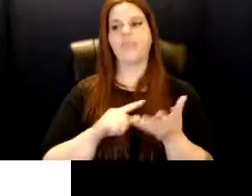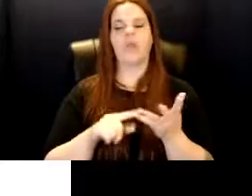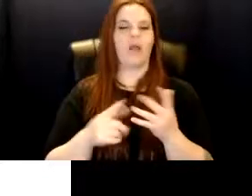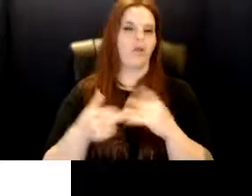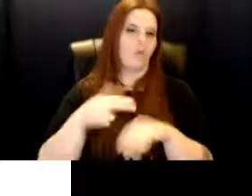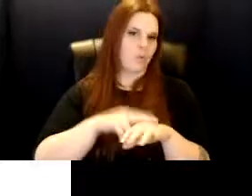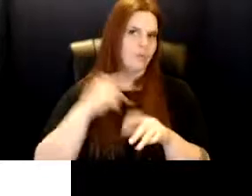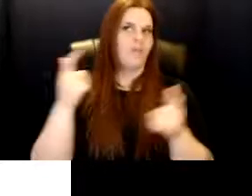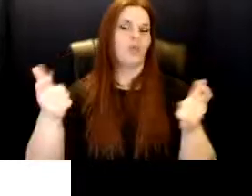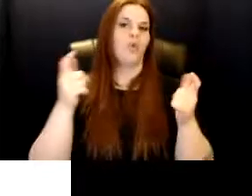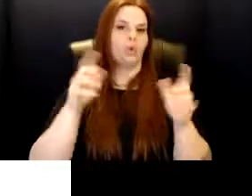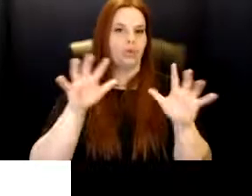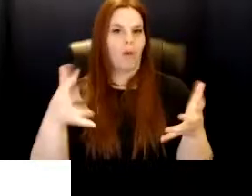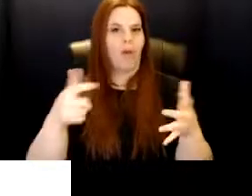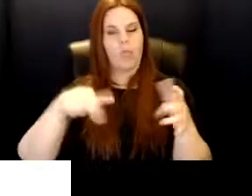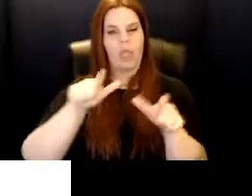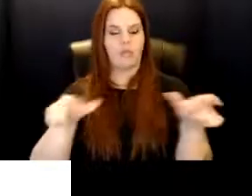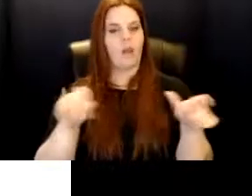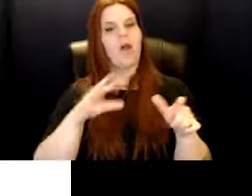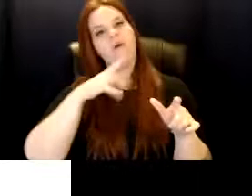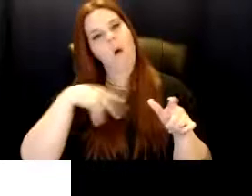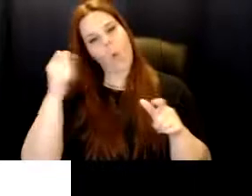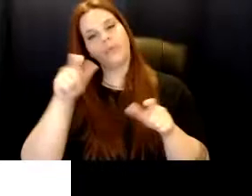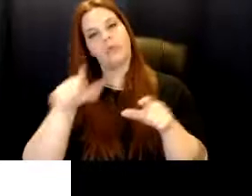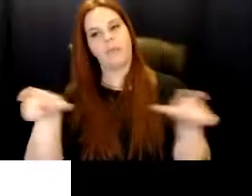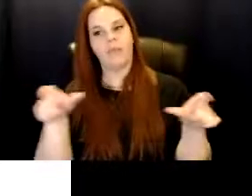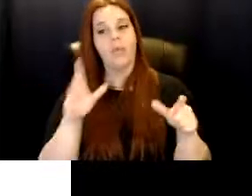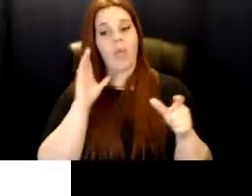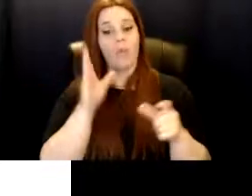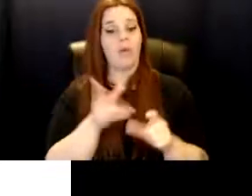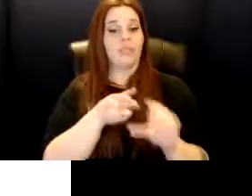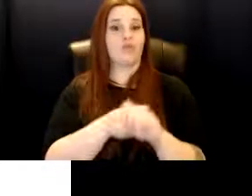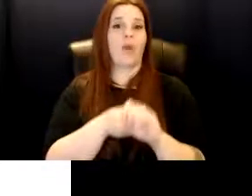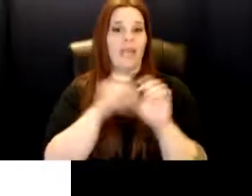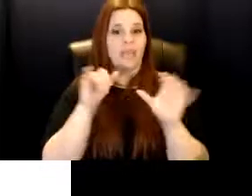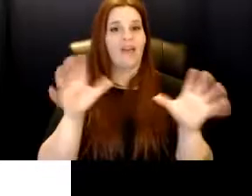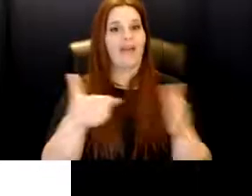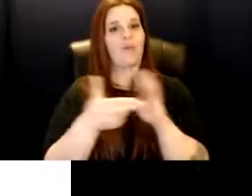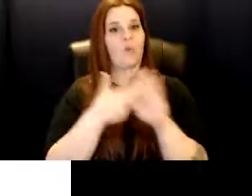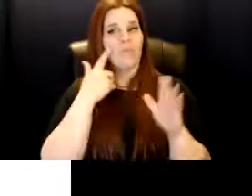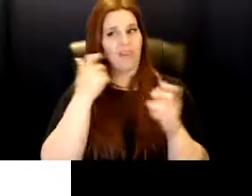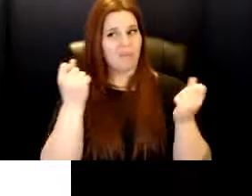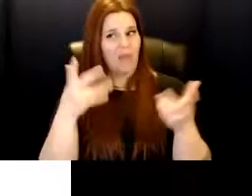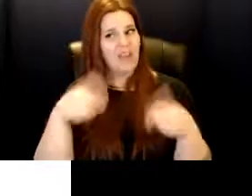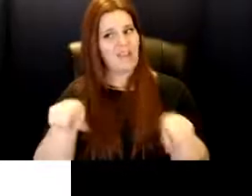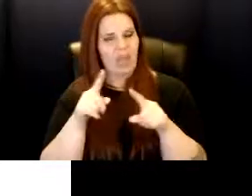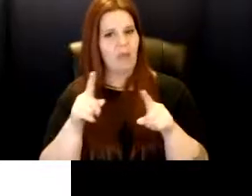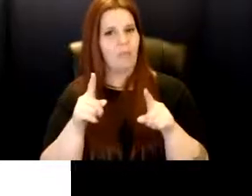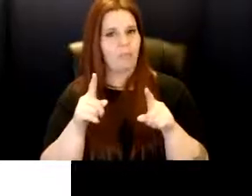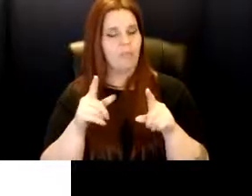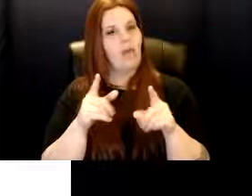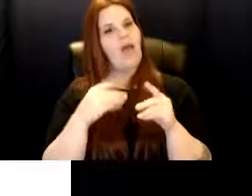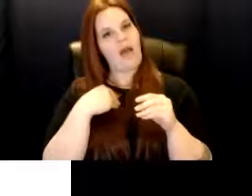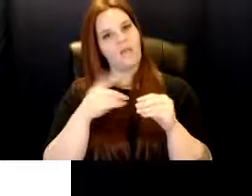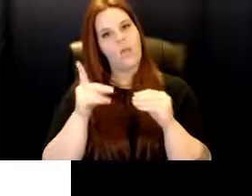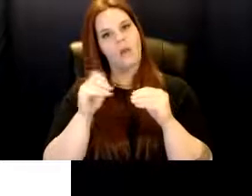have a huge population of older people that will be joining that category because a lot of them do have one or more disabilities.